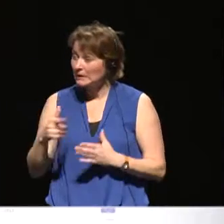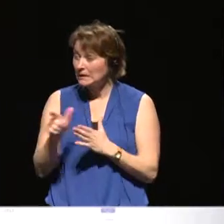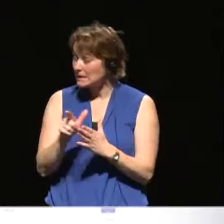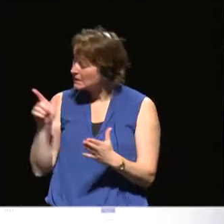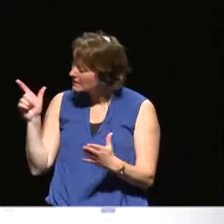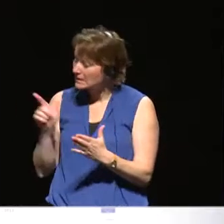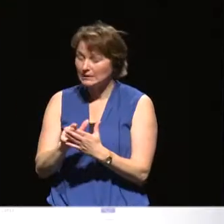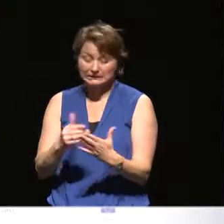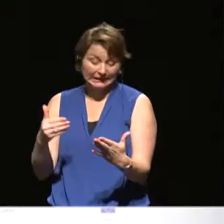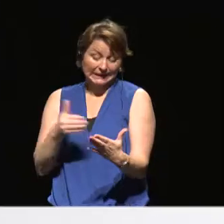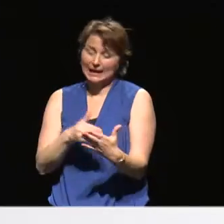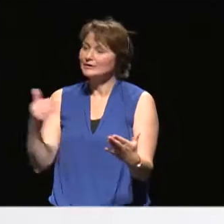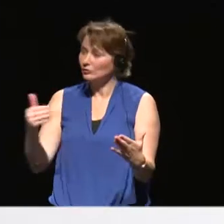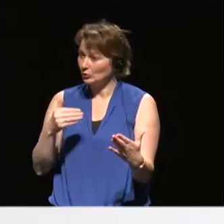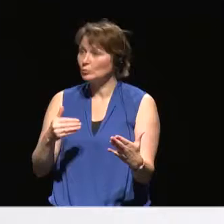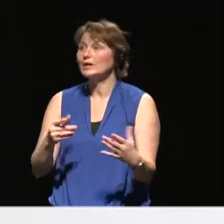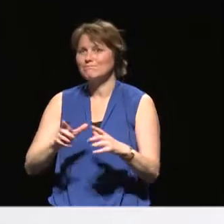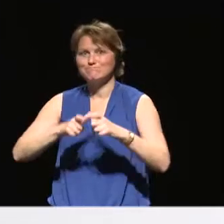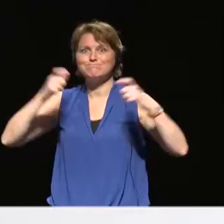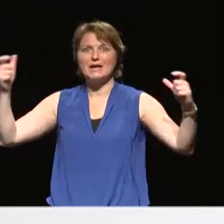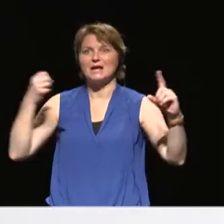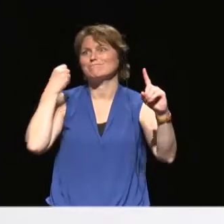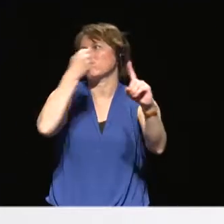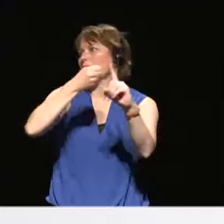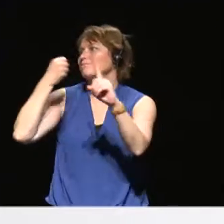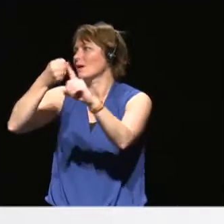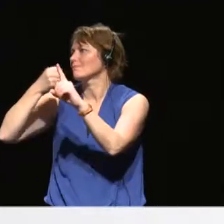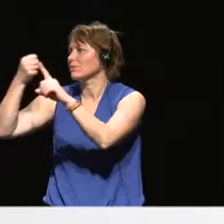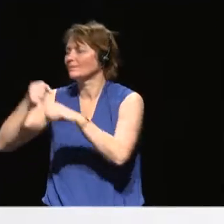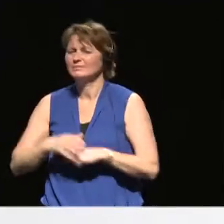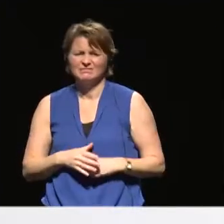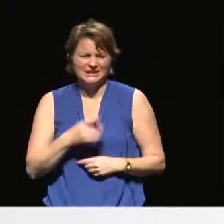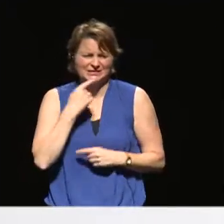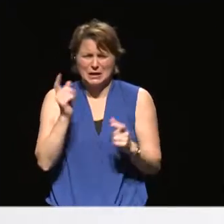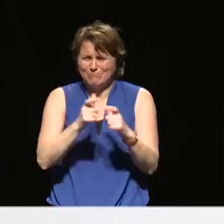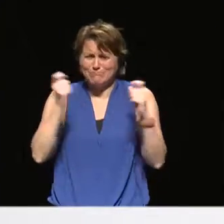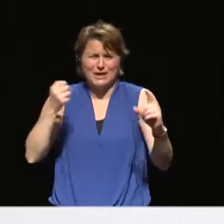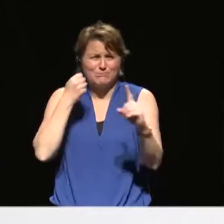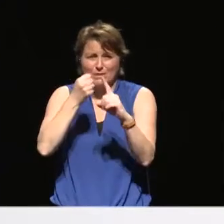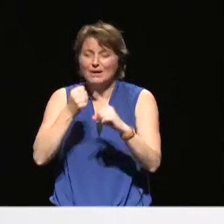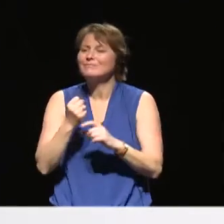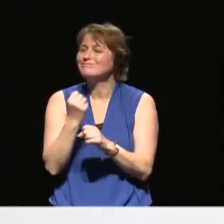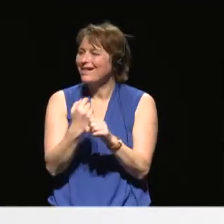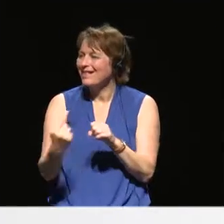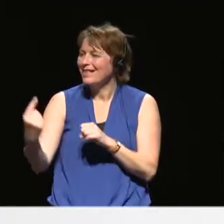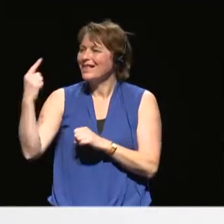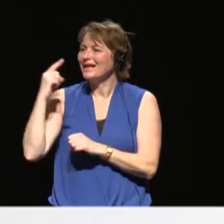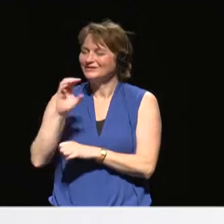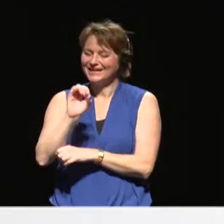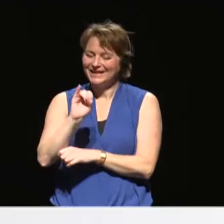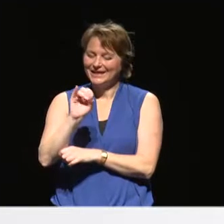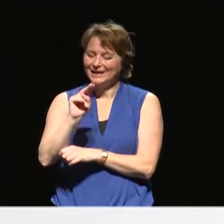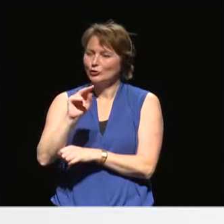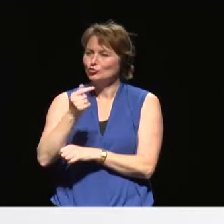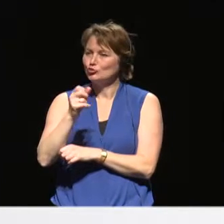scale. So, massive. Why do I say that? Last year, UNEP and Interpol published a report on